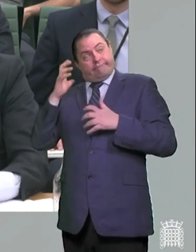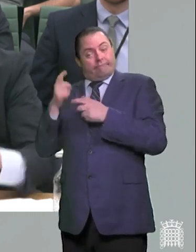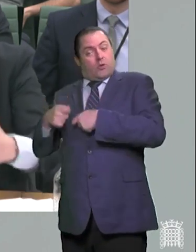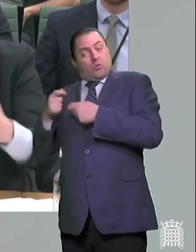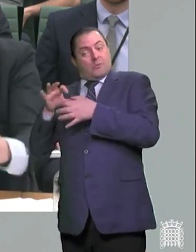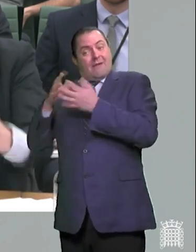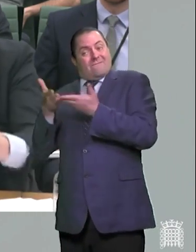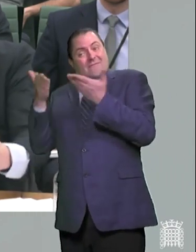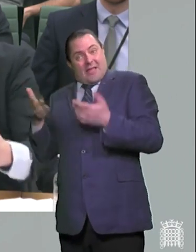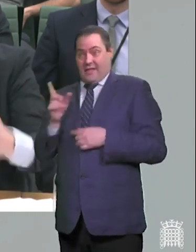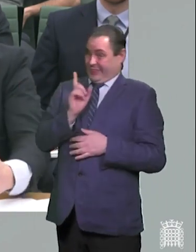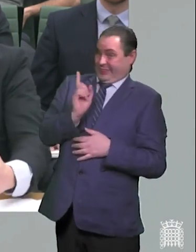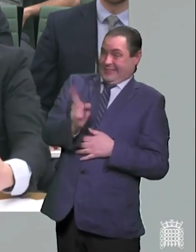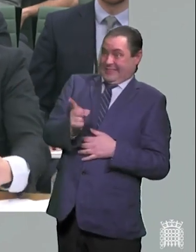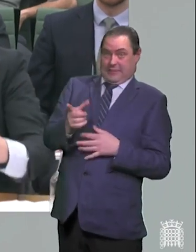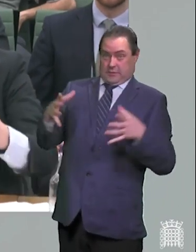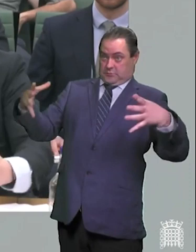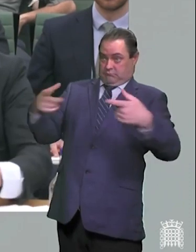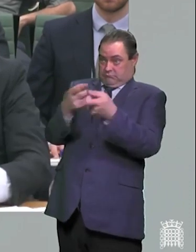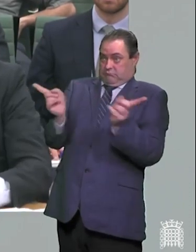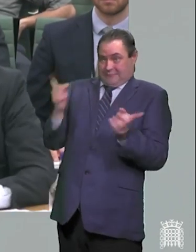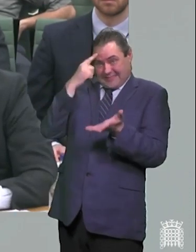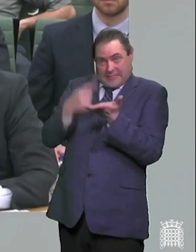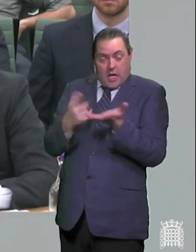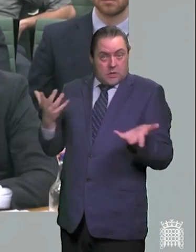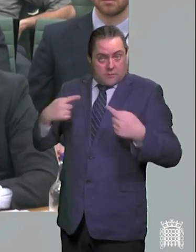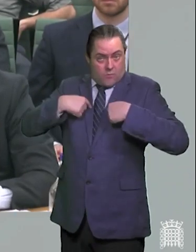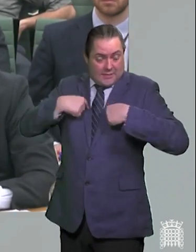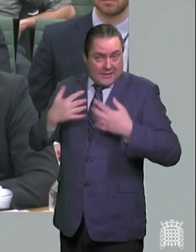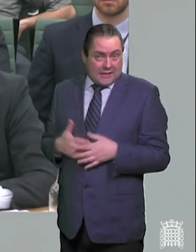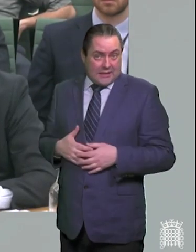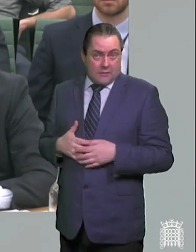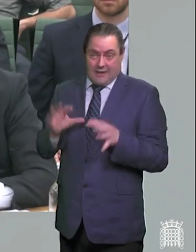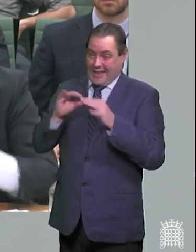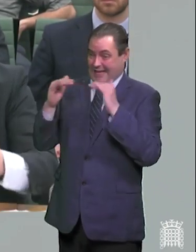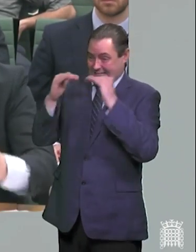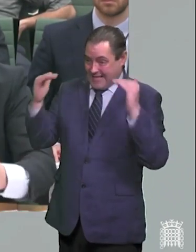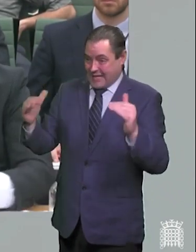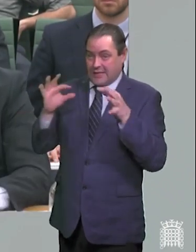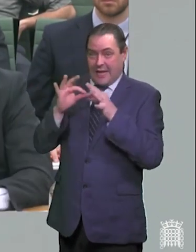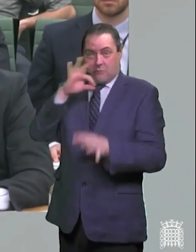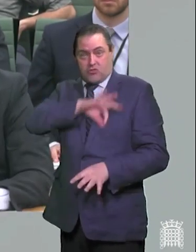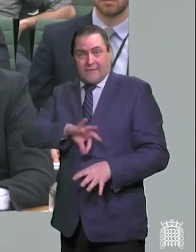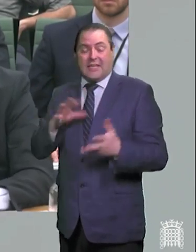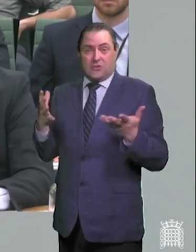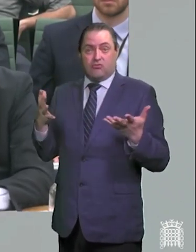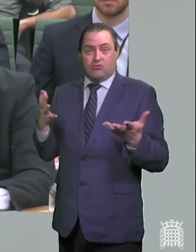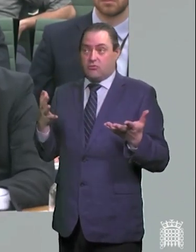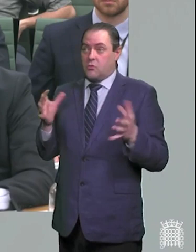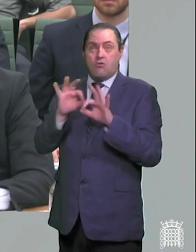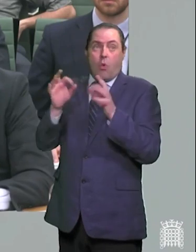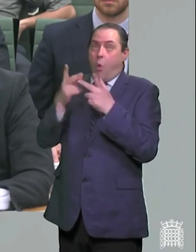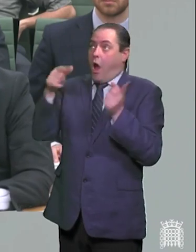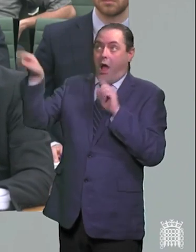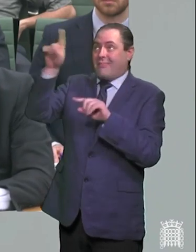my submission, this is the body that decides on standards and privileges. This is the committee that does it. There's no other